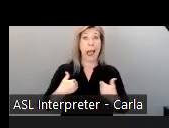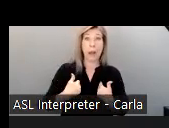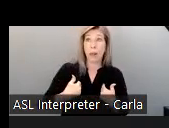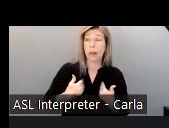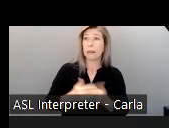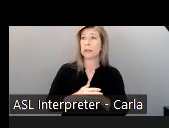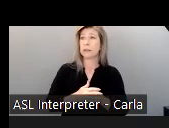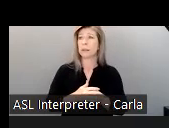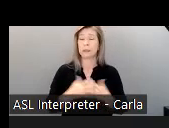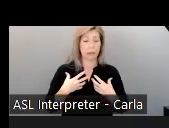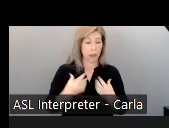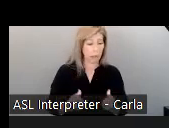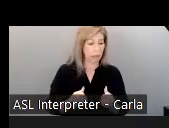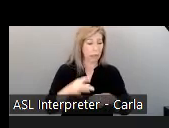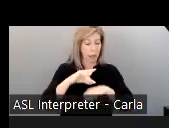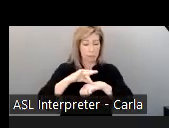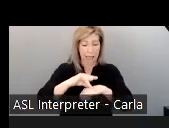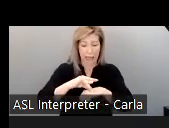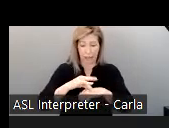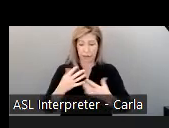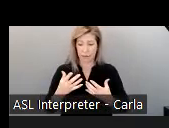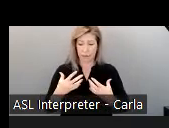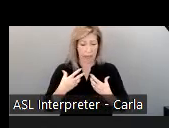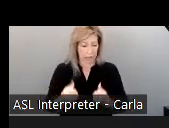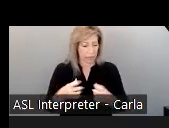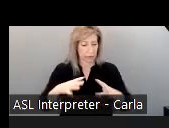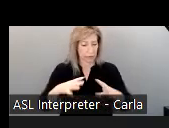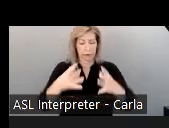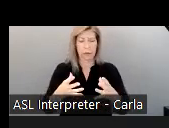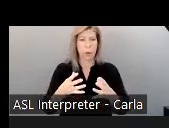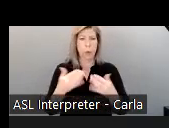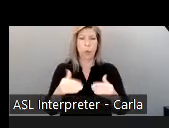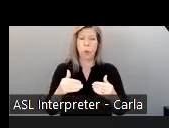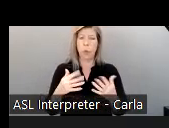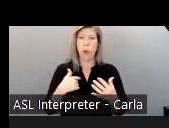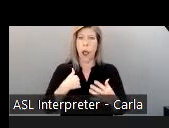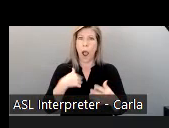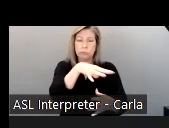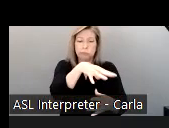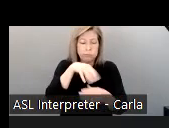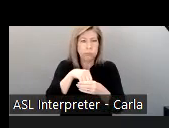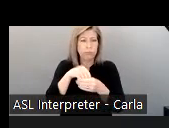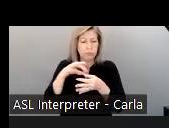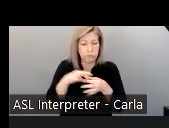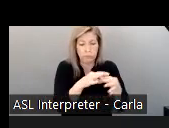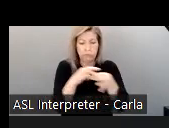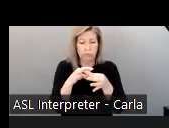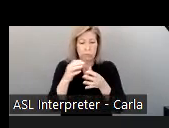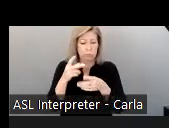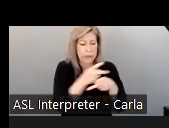health. We understand that this is an incredible honor as well as a tremendous